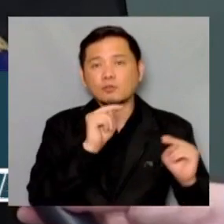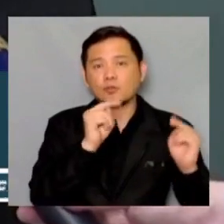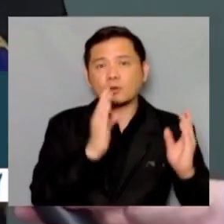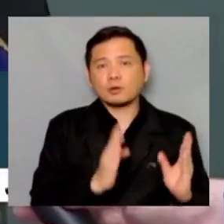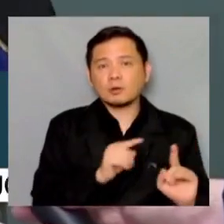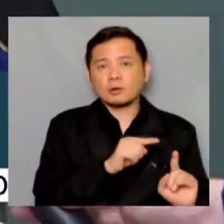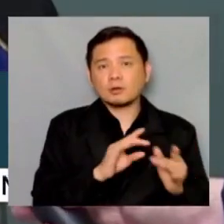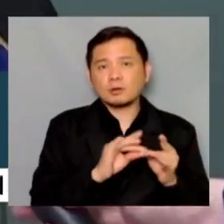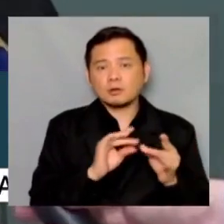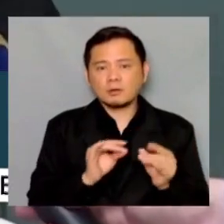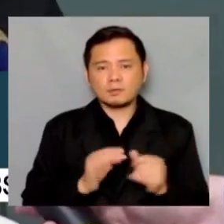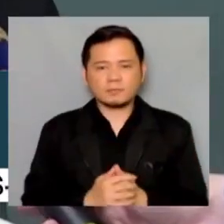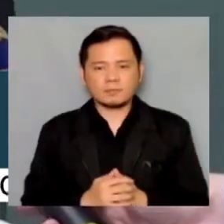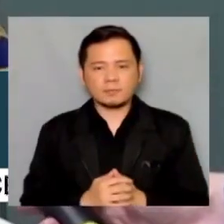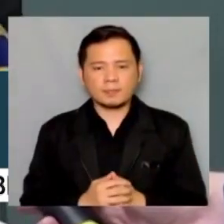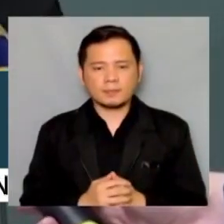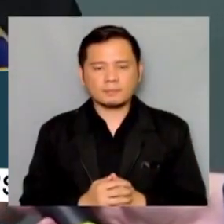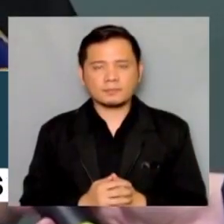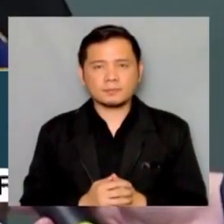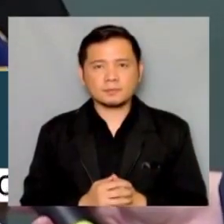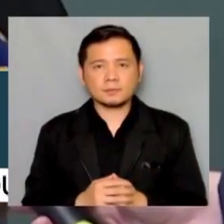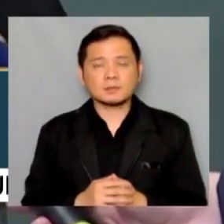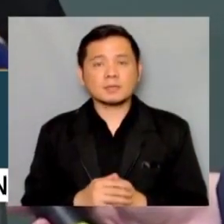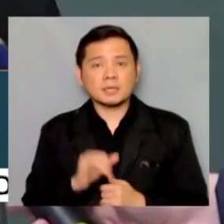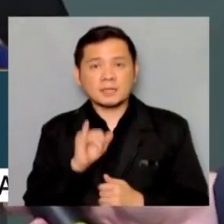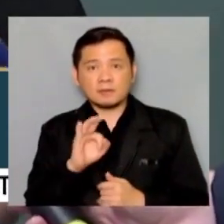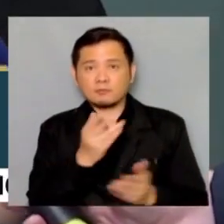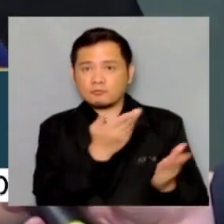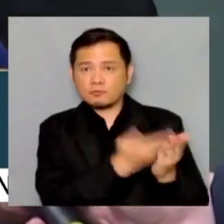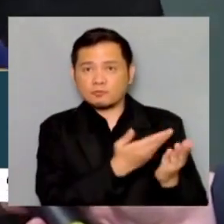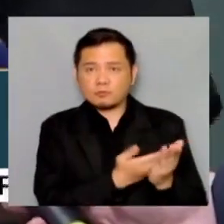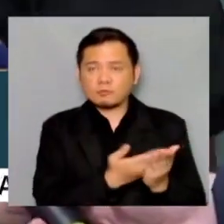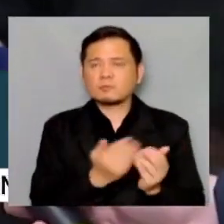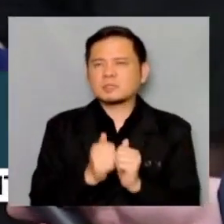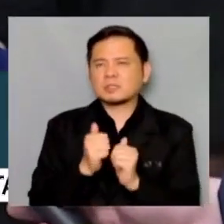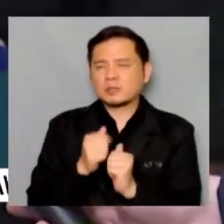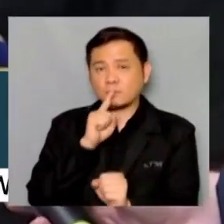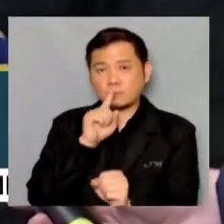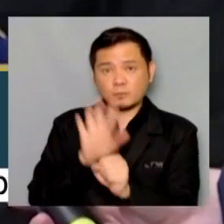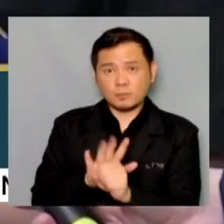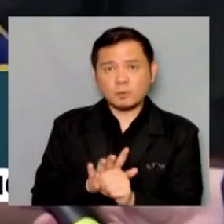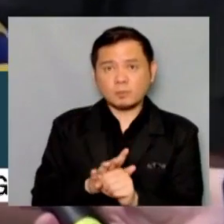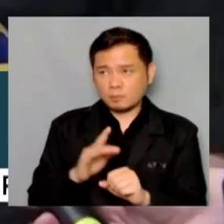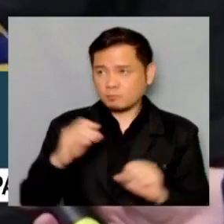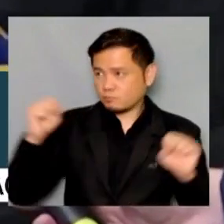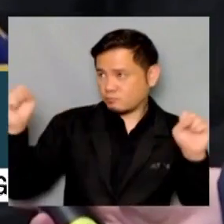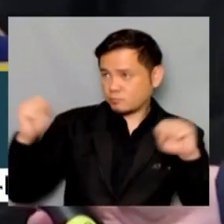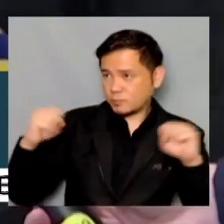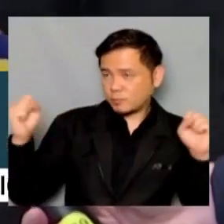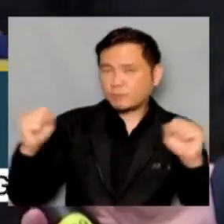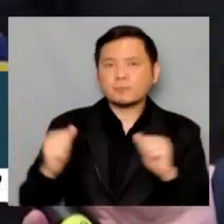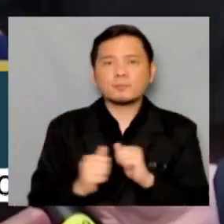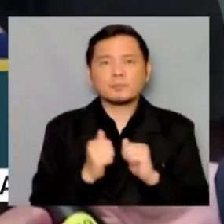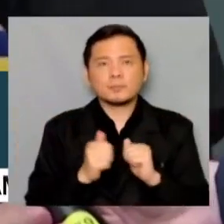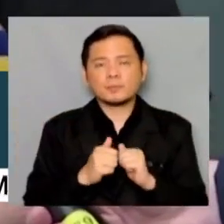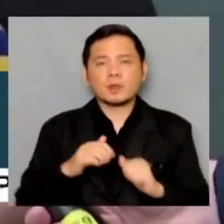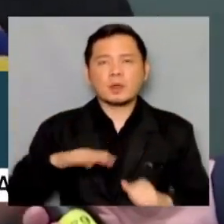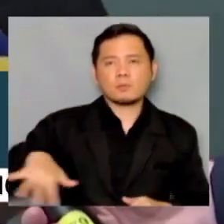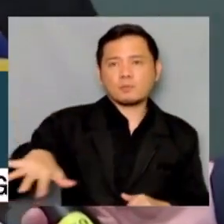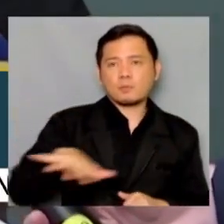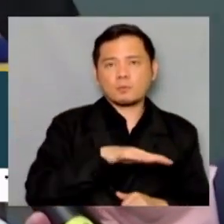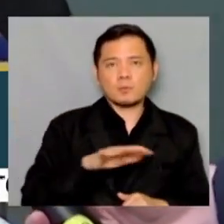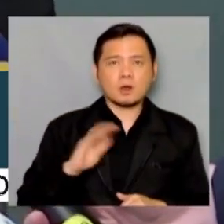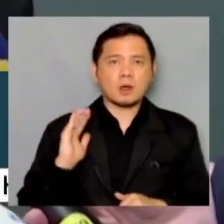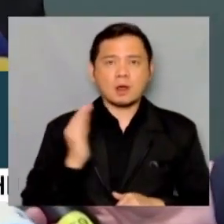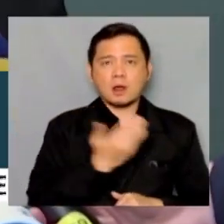In order for this agreement to be valid and for all sides to agree on it, there has to be full peace on Ukraine's territory. No foreign troops,